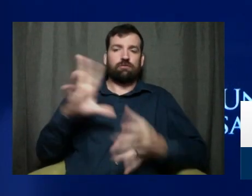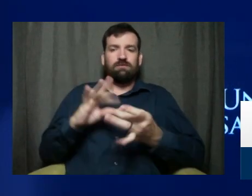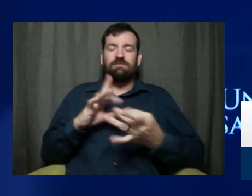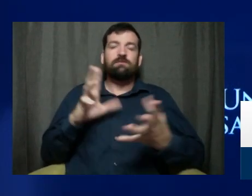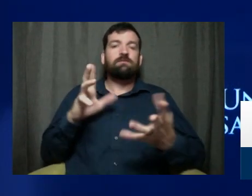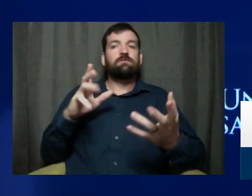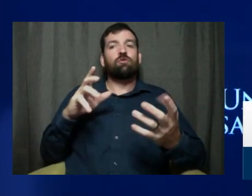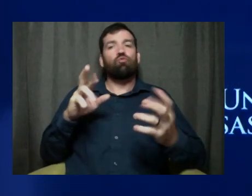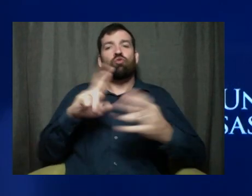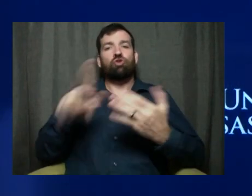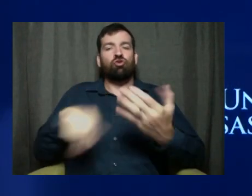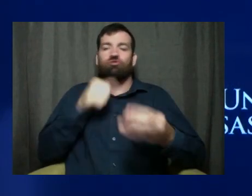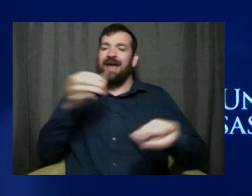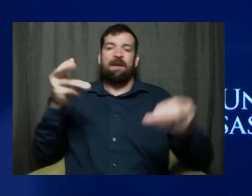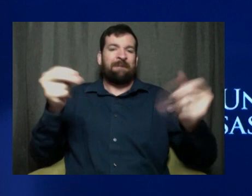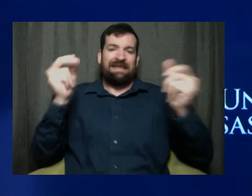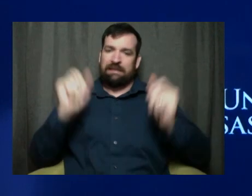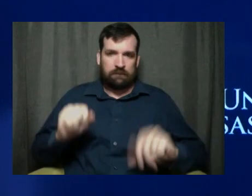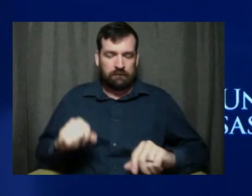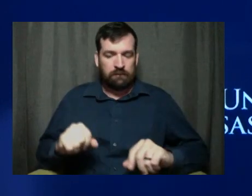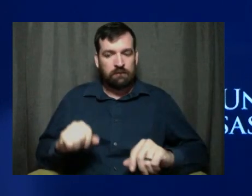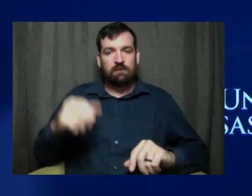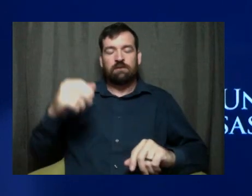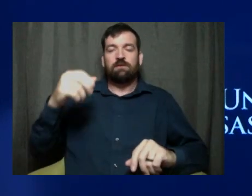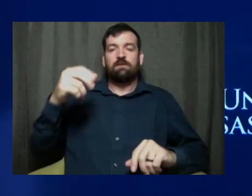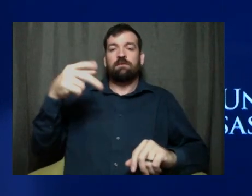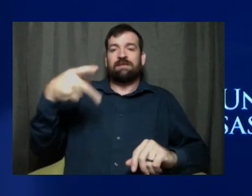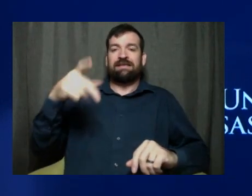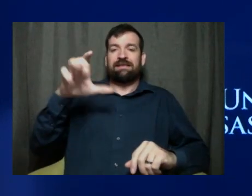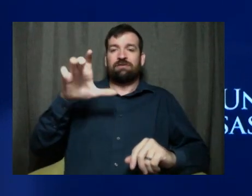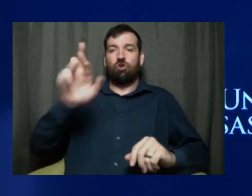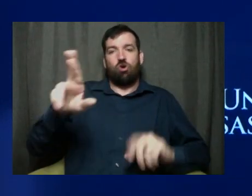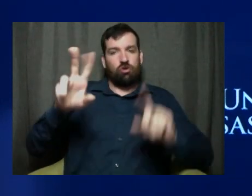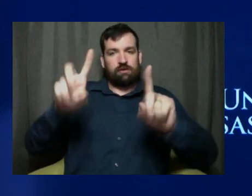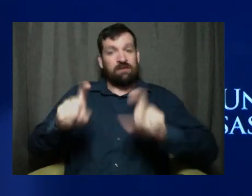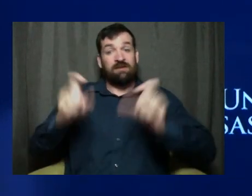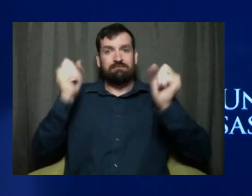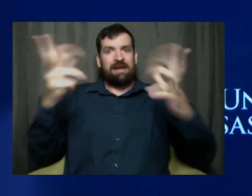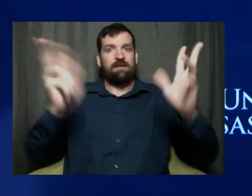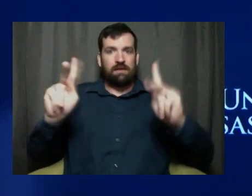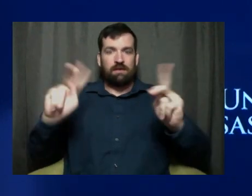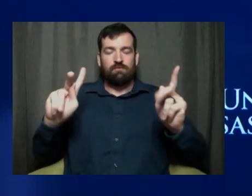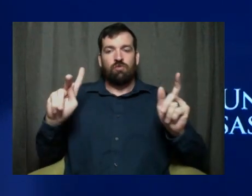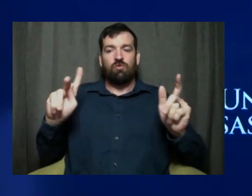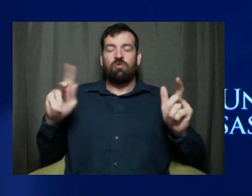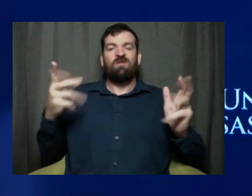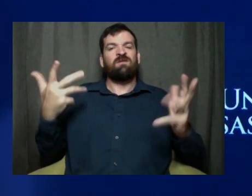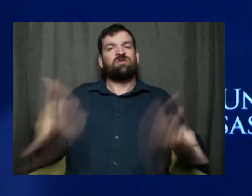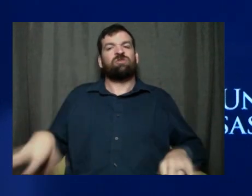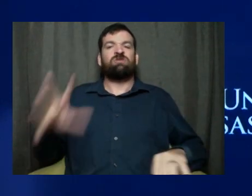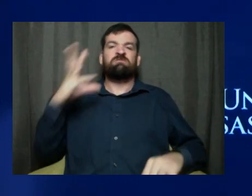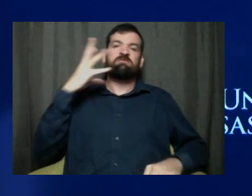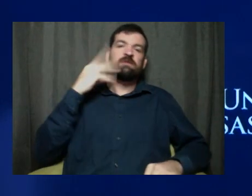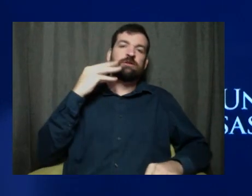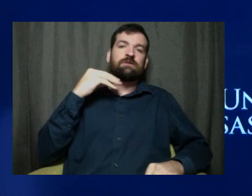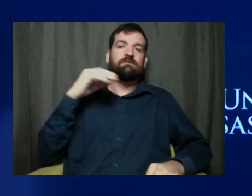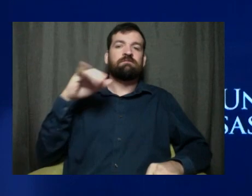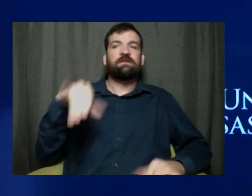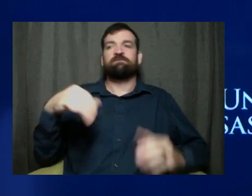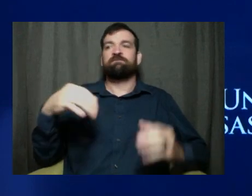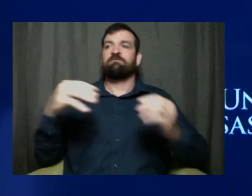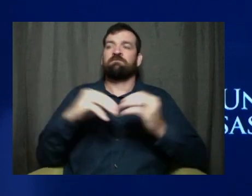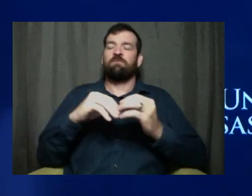quick, is PCR testing. So a lot of folks have now gone through kind of, that a little bit more